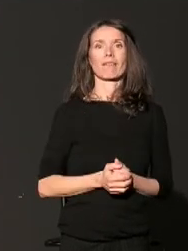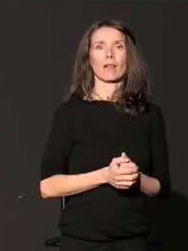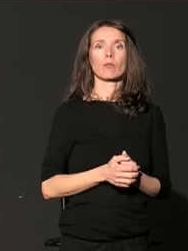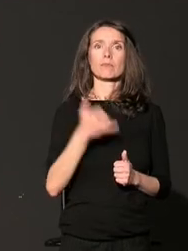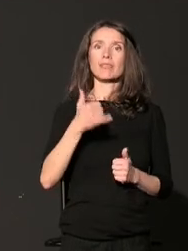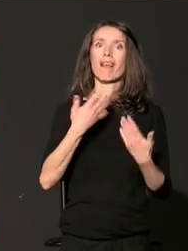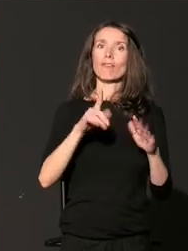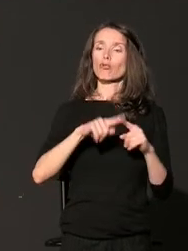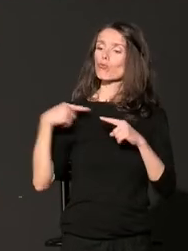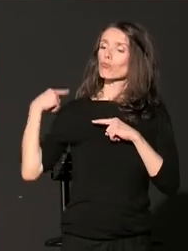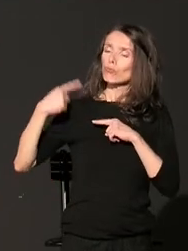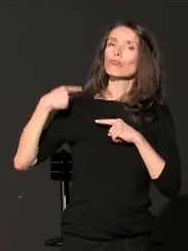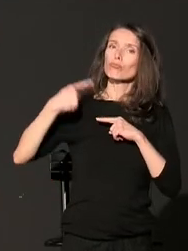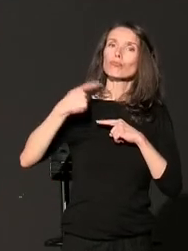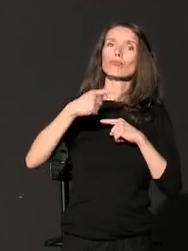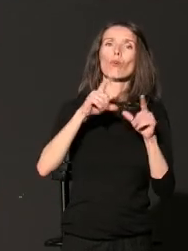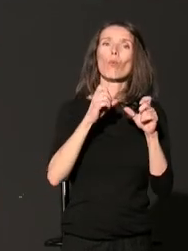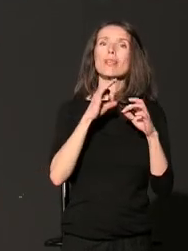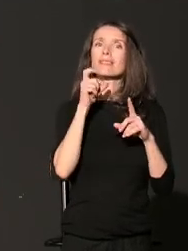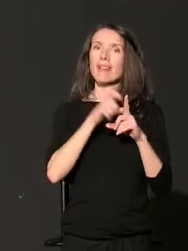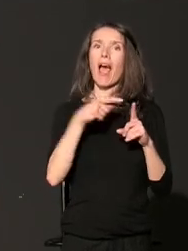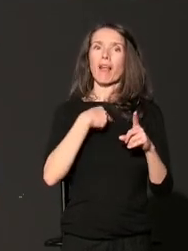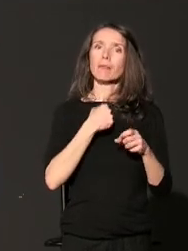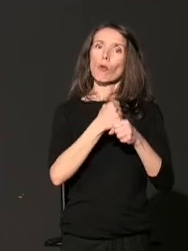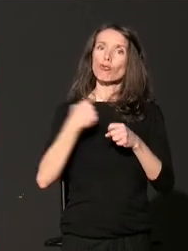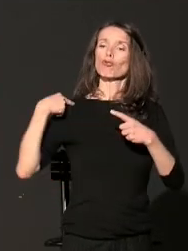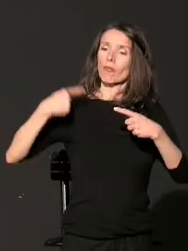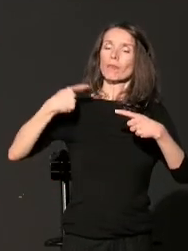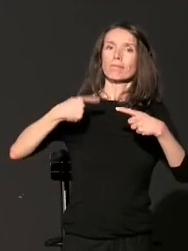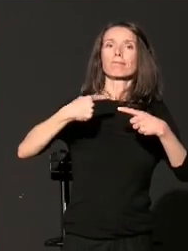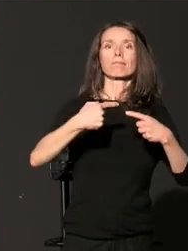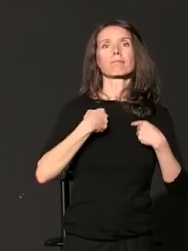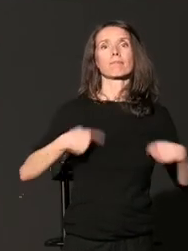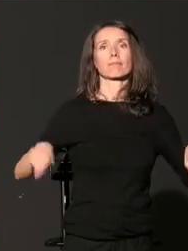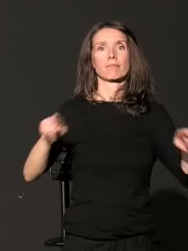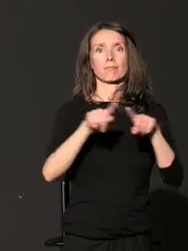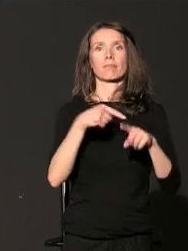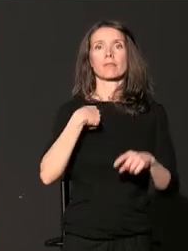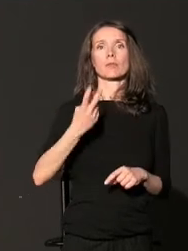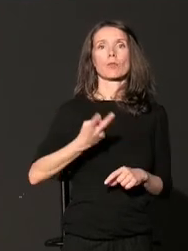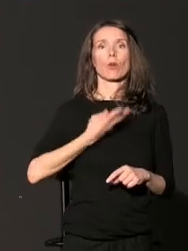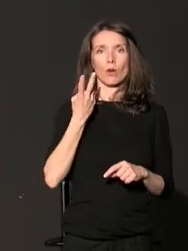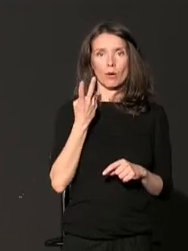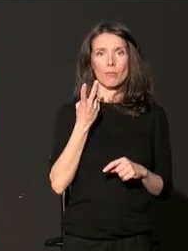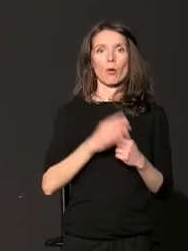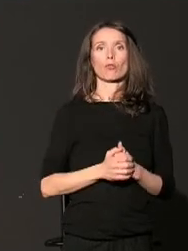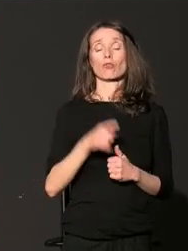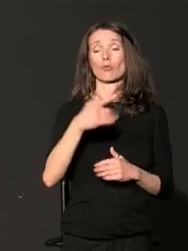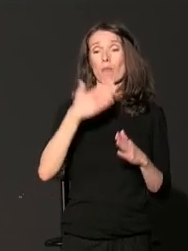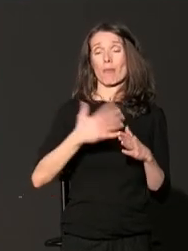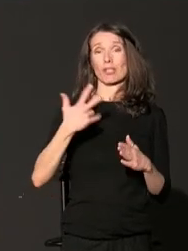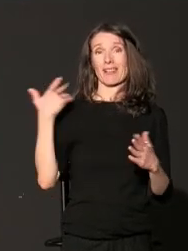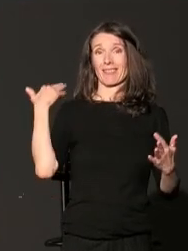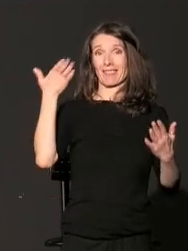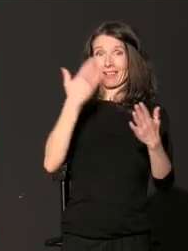We're very proud of our framework for giving program that in the last three and a half years has really made a lot of improvements in the enabling environment for